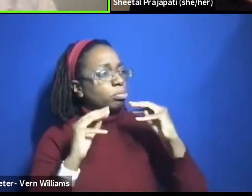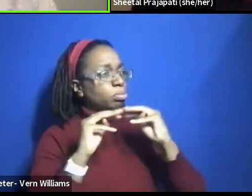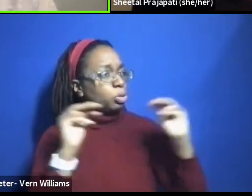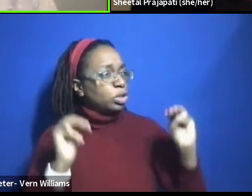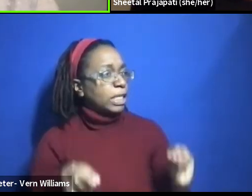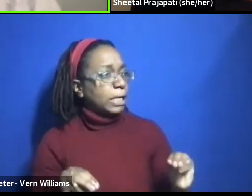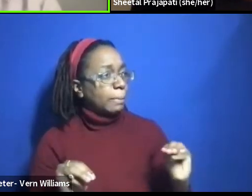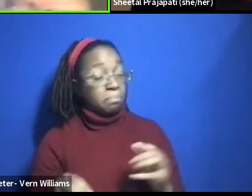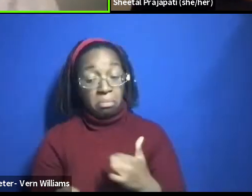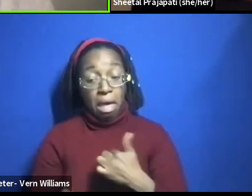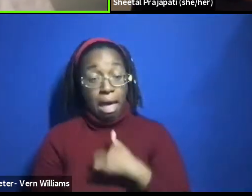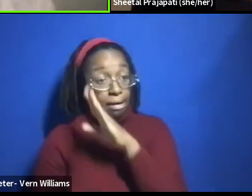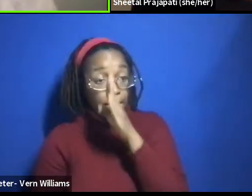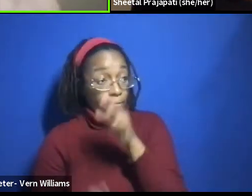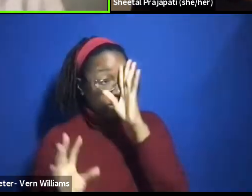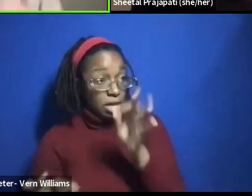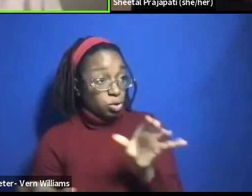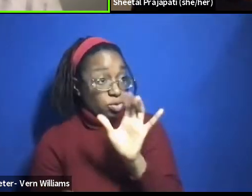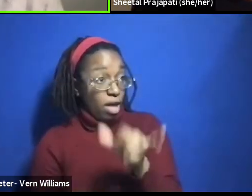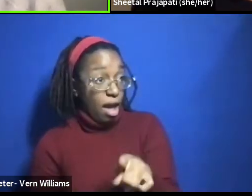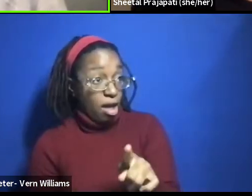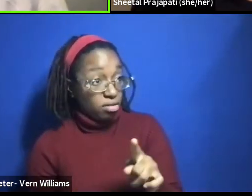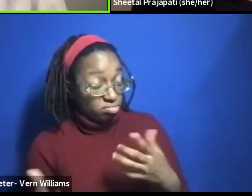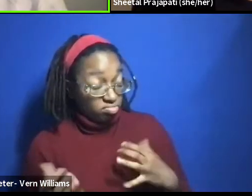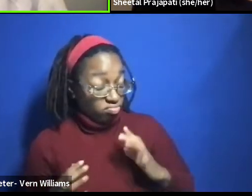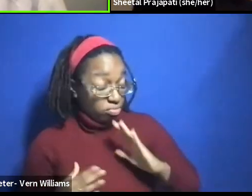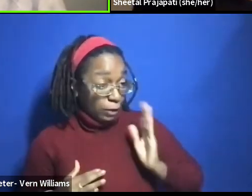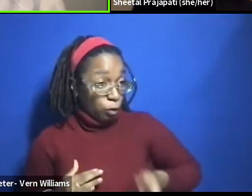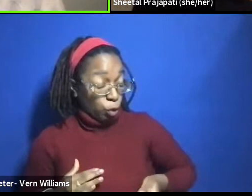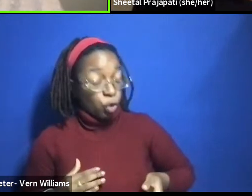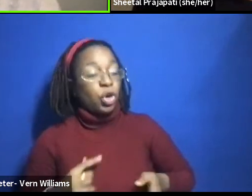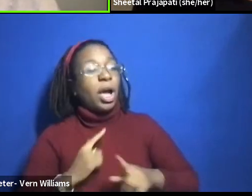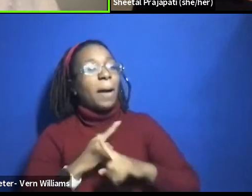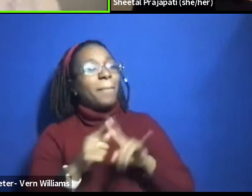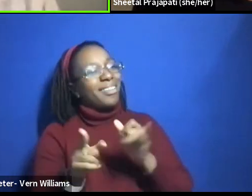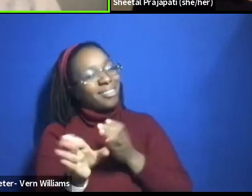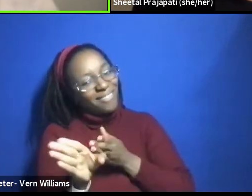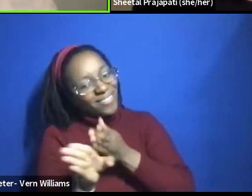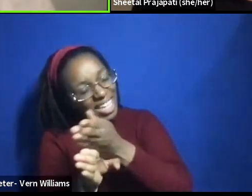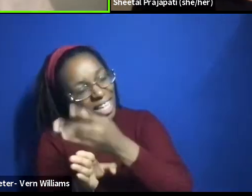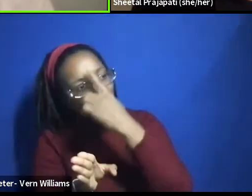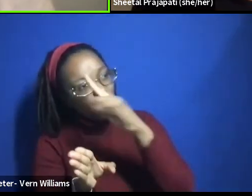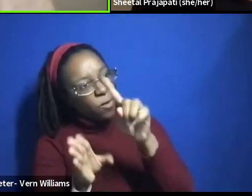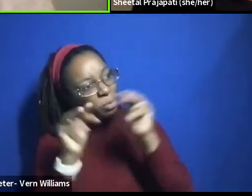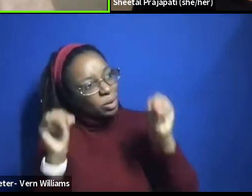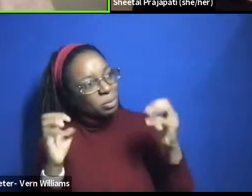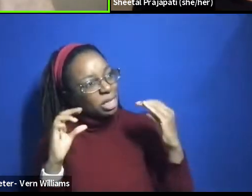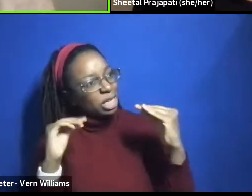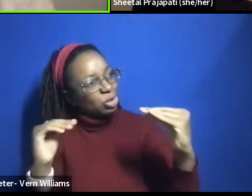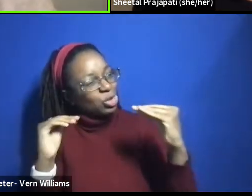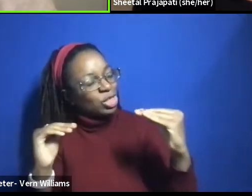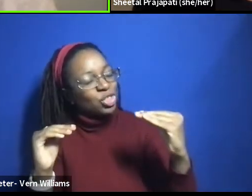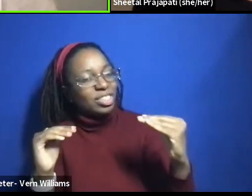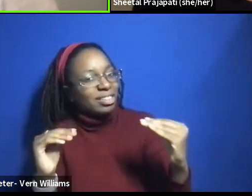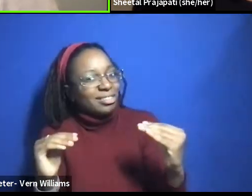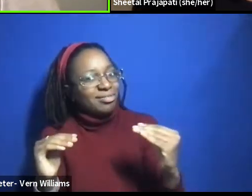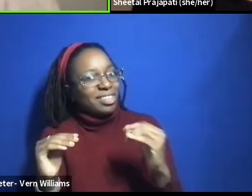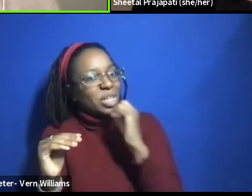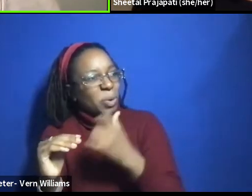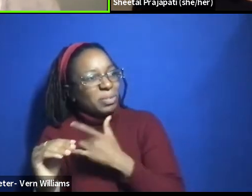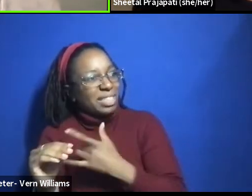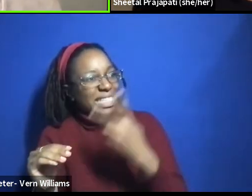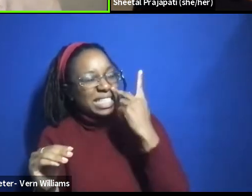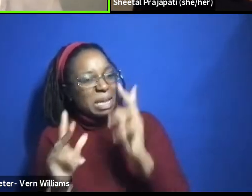going to be a museum educator. You just like simply arrive, and like in the field of museum education, like almost no one is someone who's actually studied